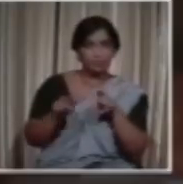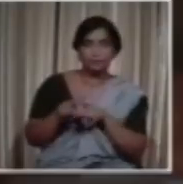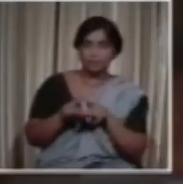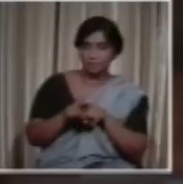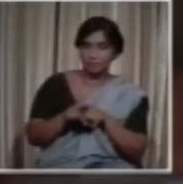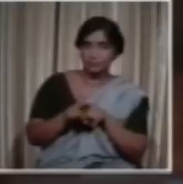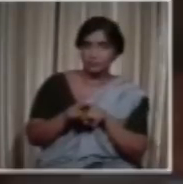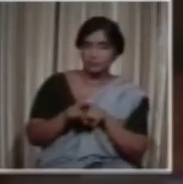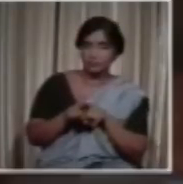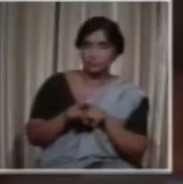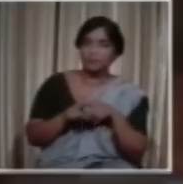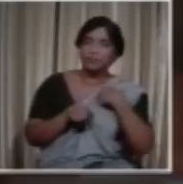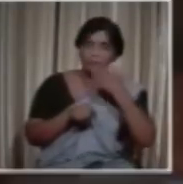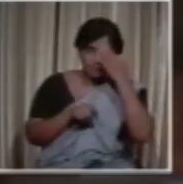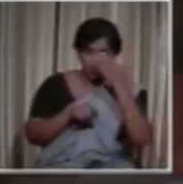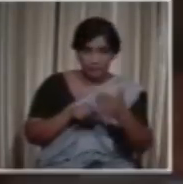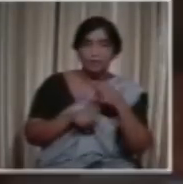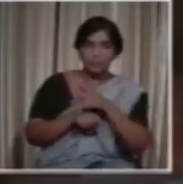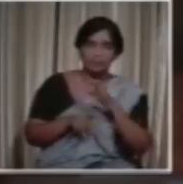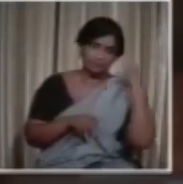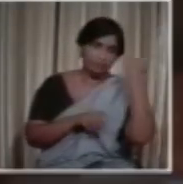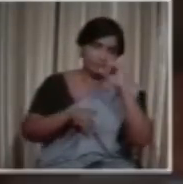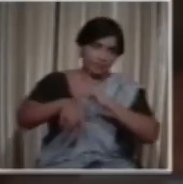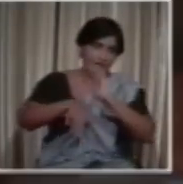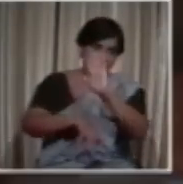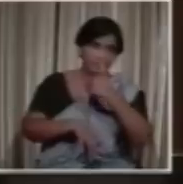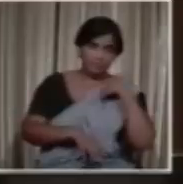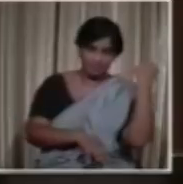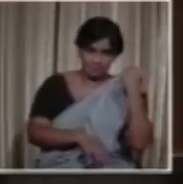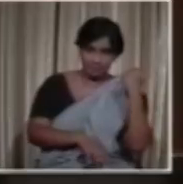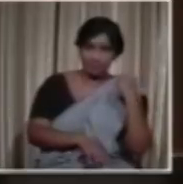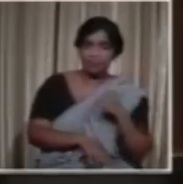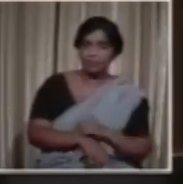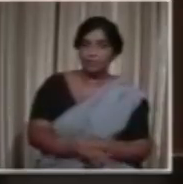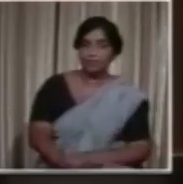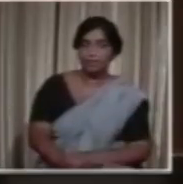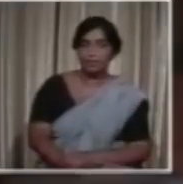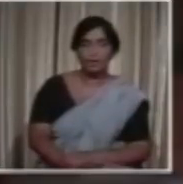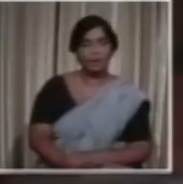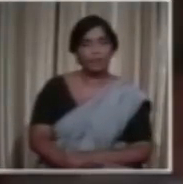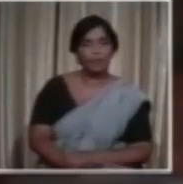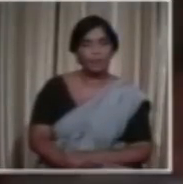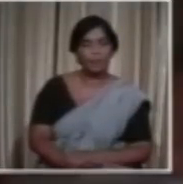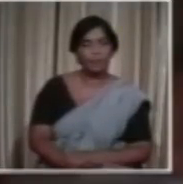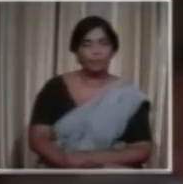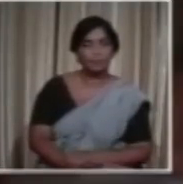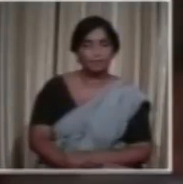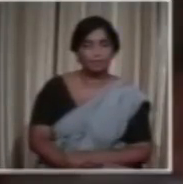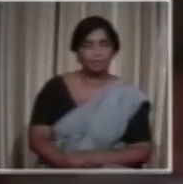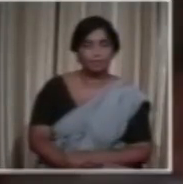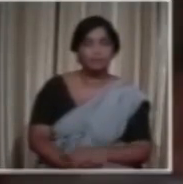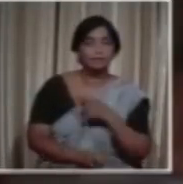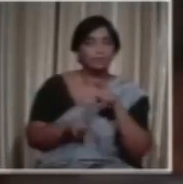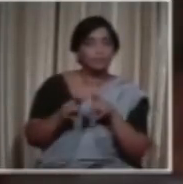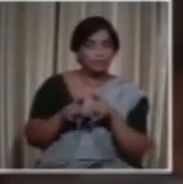Please. Right, let me. Inna ko ida pasha katha karan. Garu mandi thuma vedagathi dira khatu tu karan. Inna it's not. No, Ebintha garu katha na ke tumani